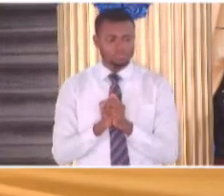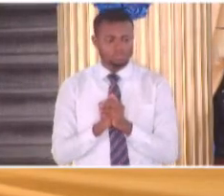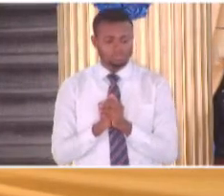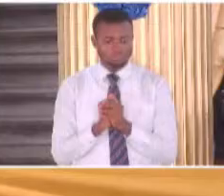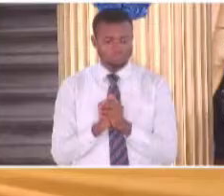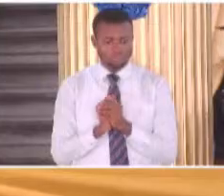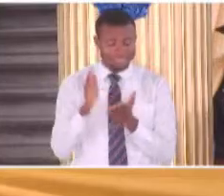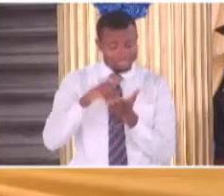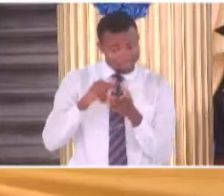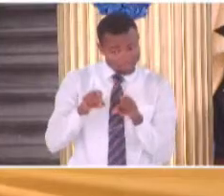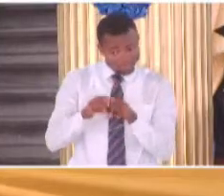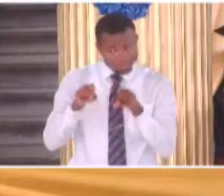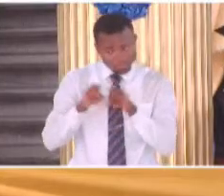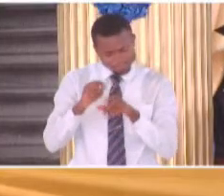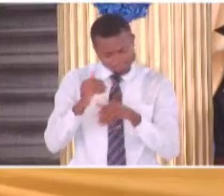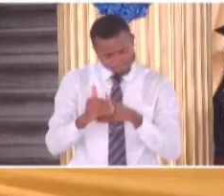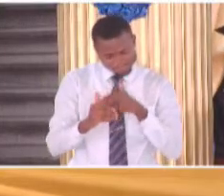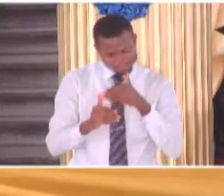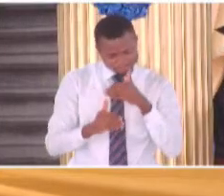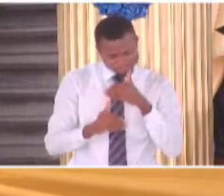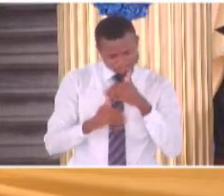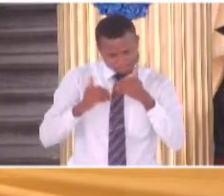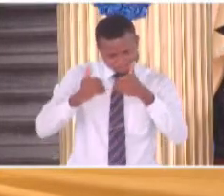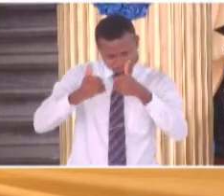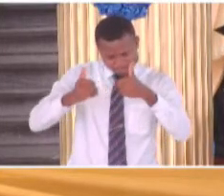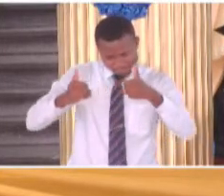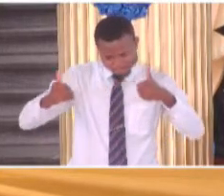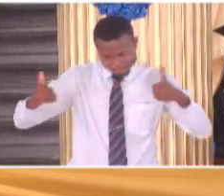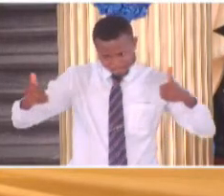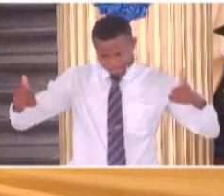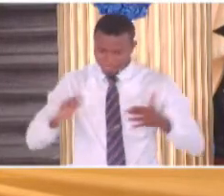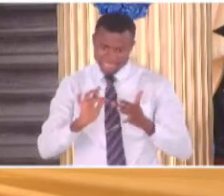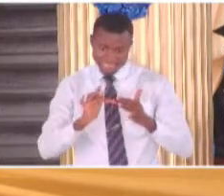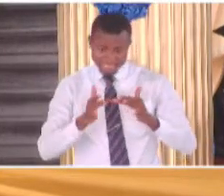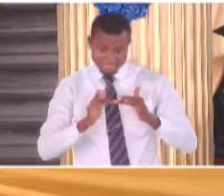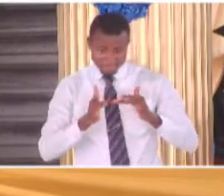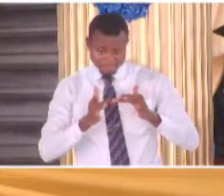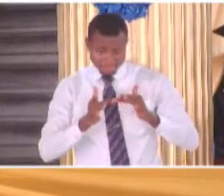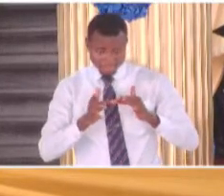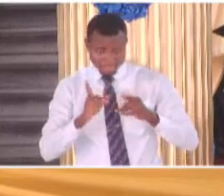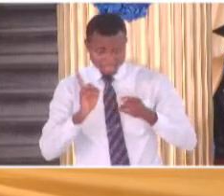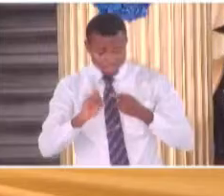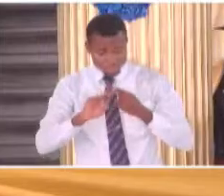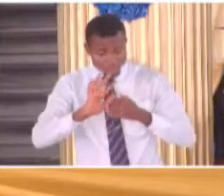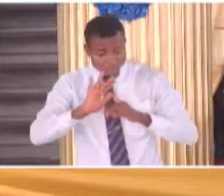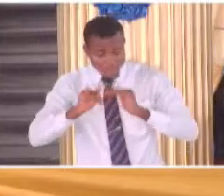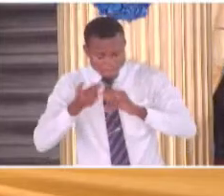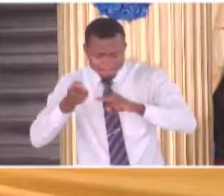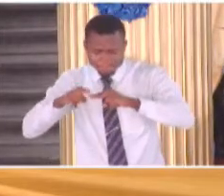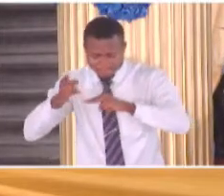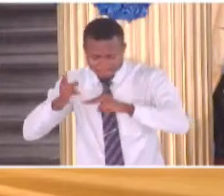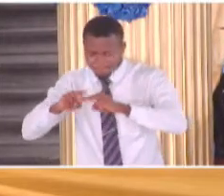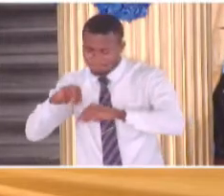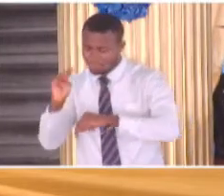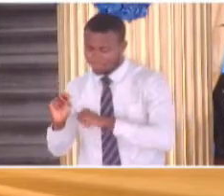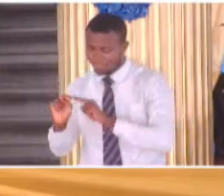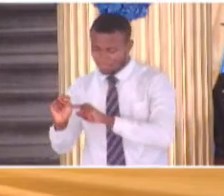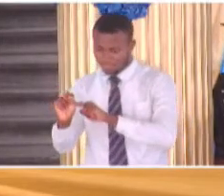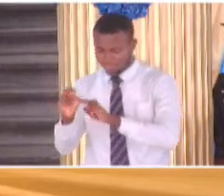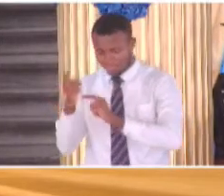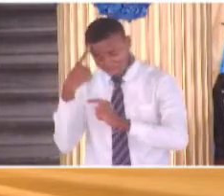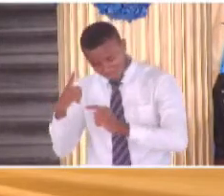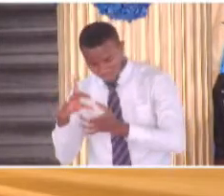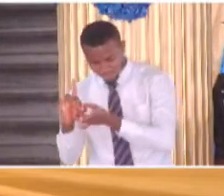We are also in the process of expanding internet traffic capacity to accommodate the increasing demand for